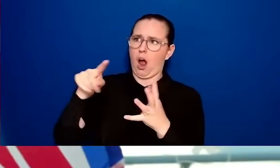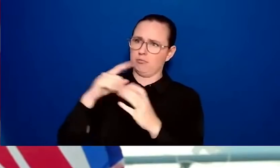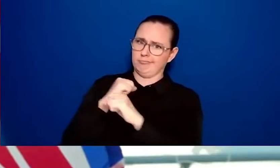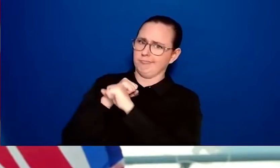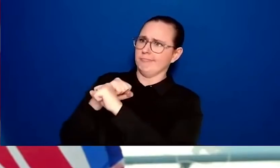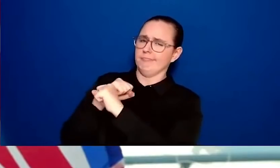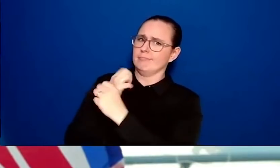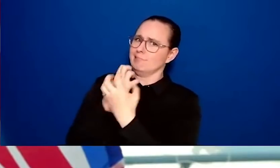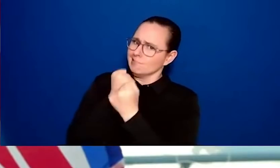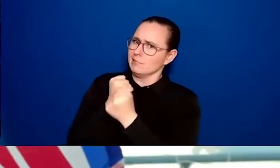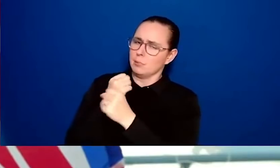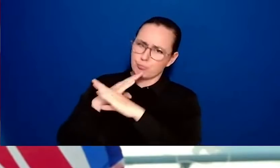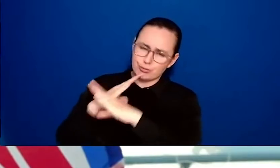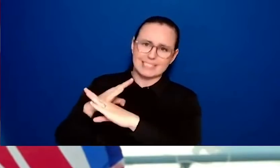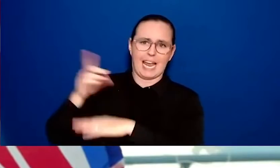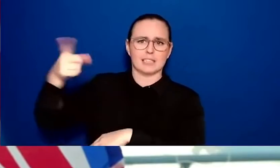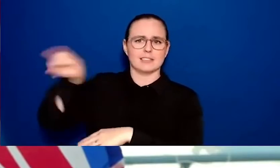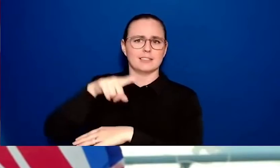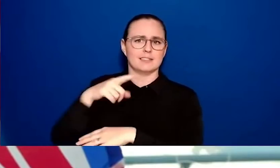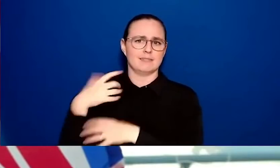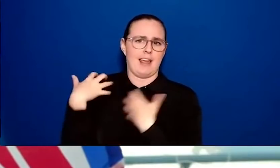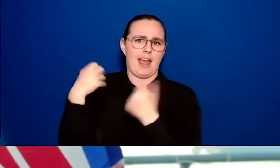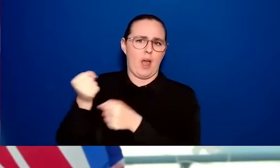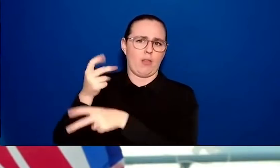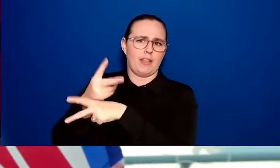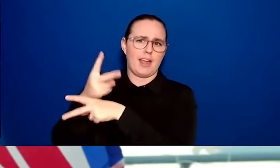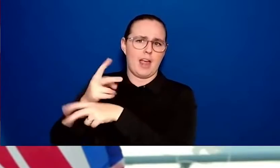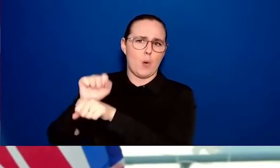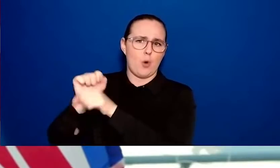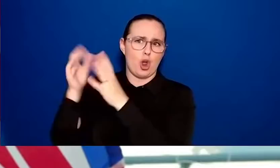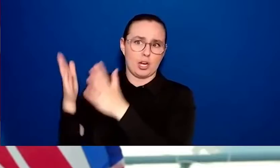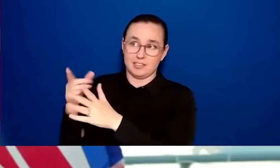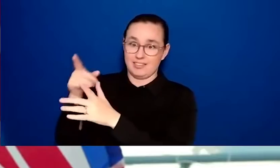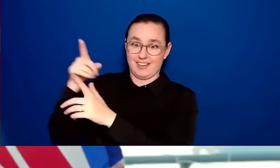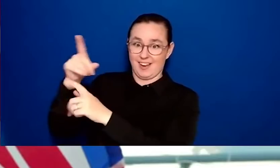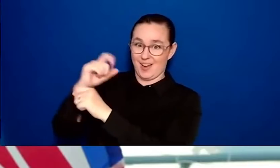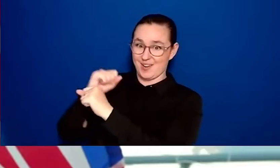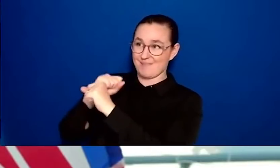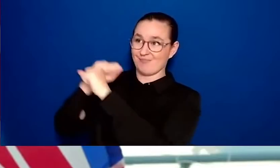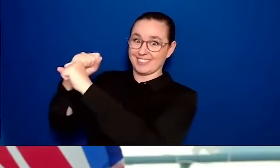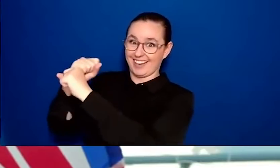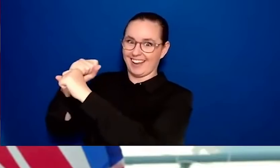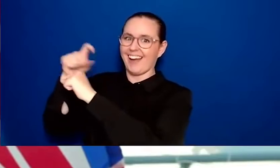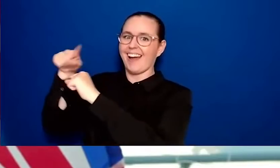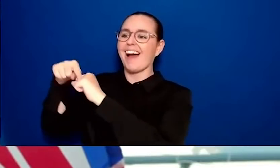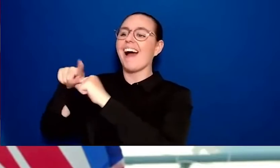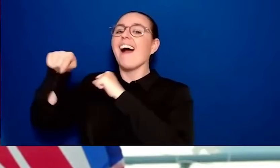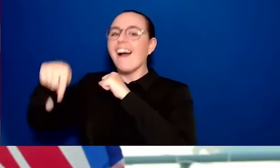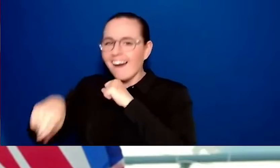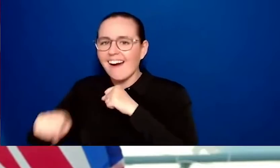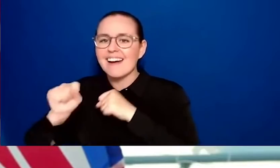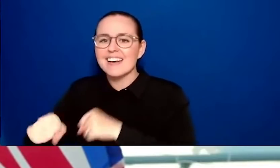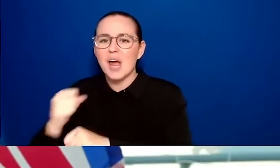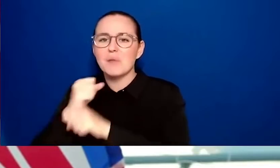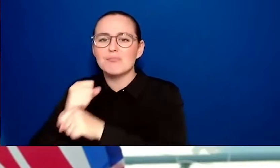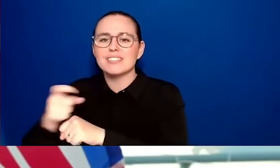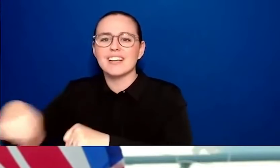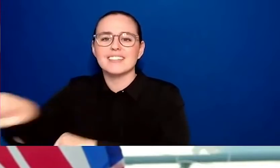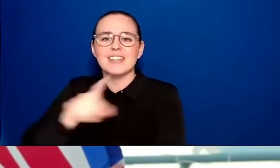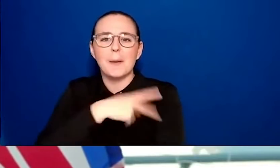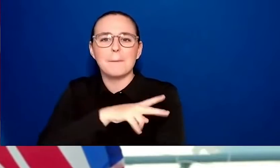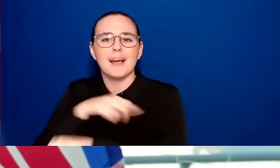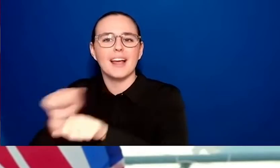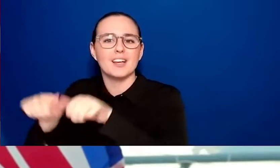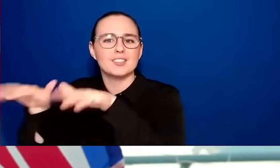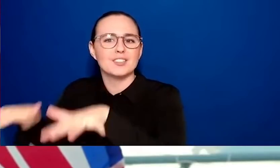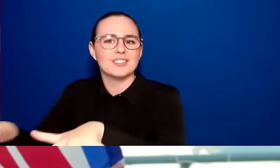but also to ensure that we're doing the best that we can for the population we care for. So there's a lot of support for this, recognizing